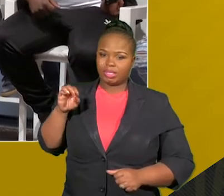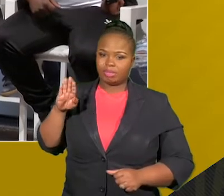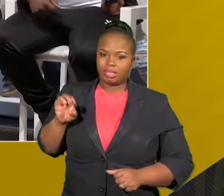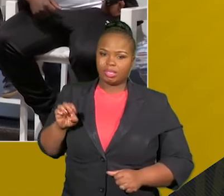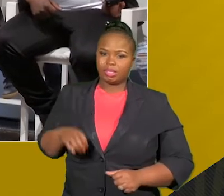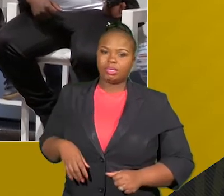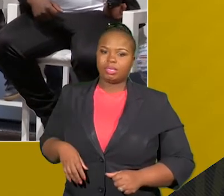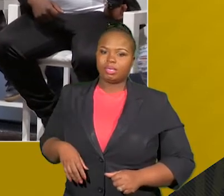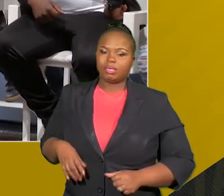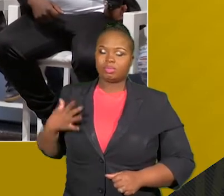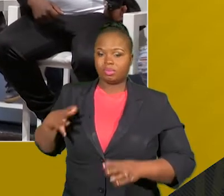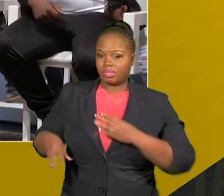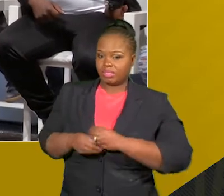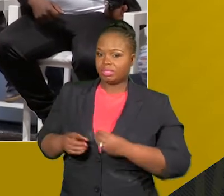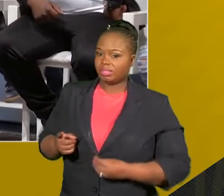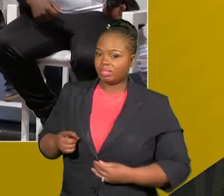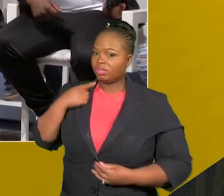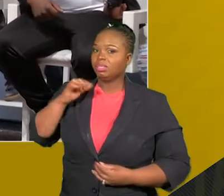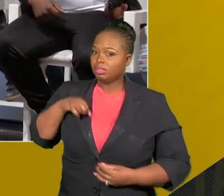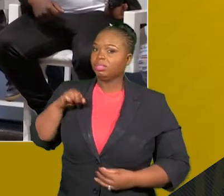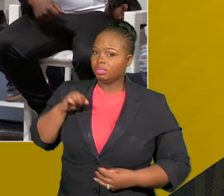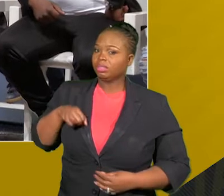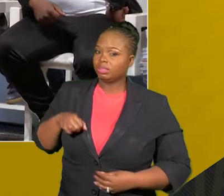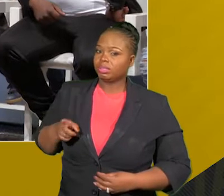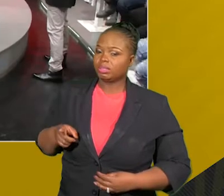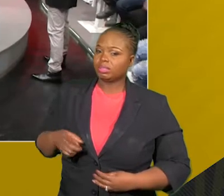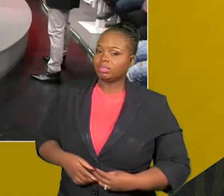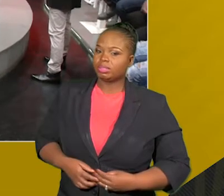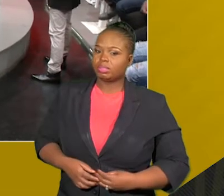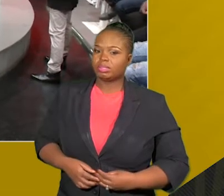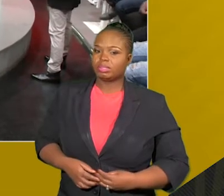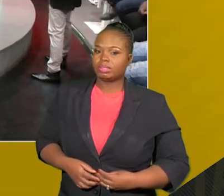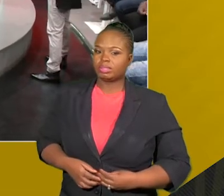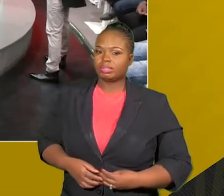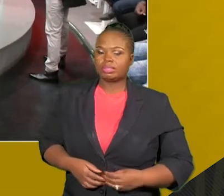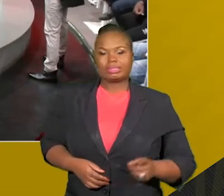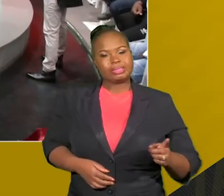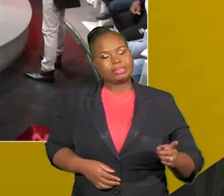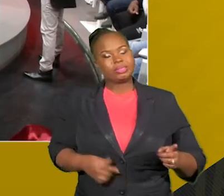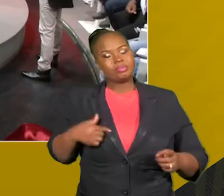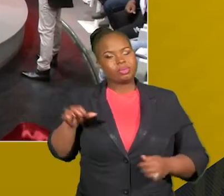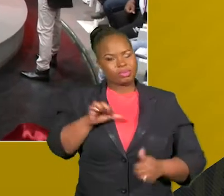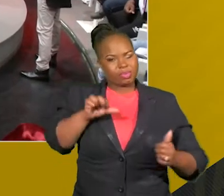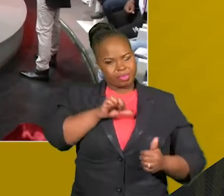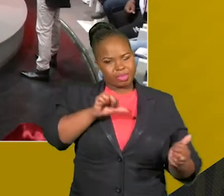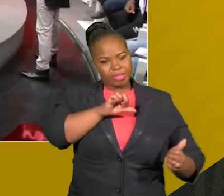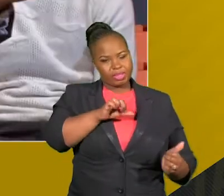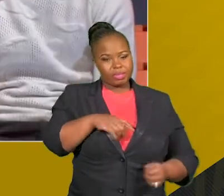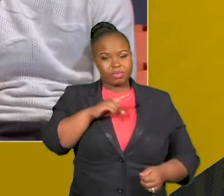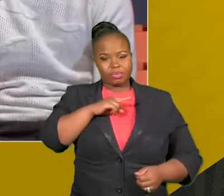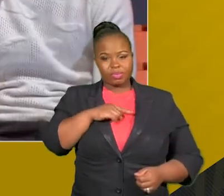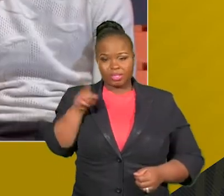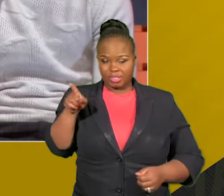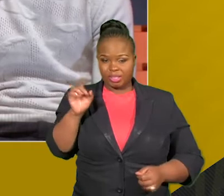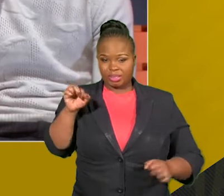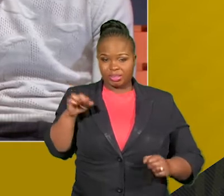think Uratabela, you wanted to add something. Bunga usikana mai kulumangu nezale ne microphone. Quick one before say breaking. I want to go back to what because I subscribe